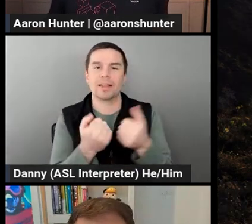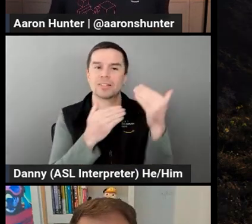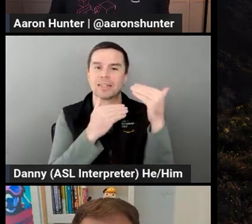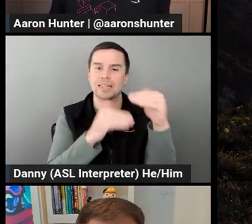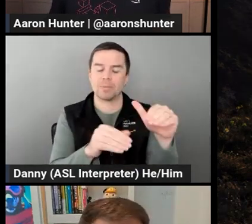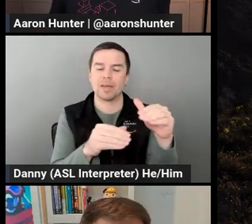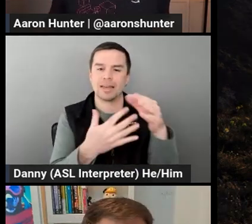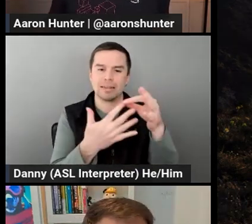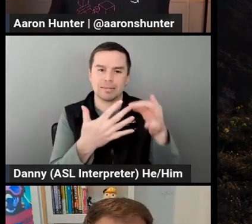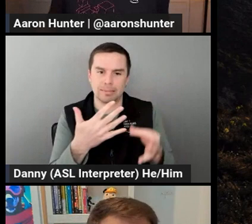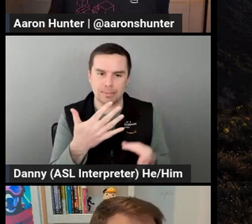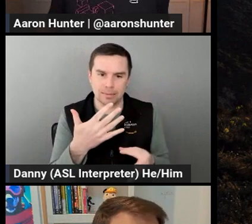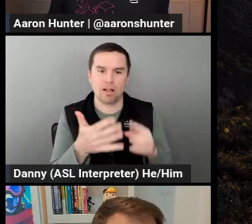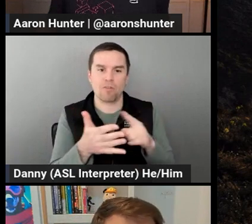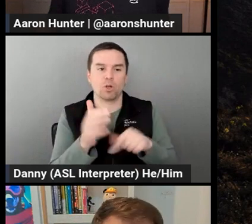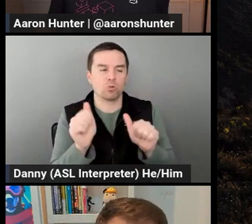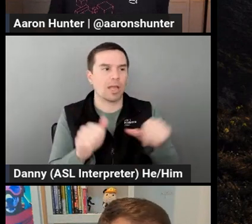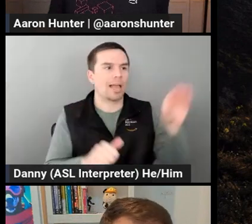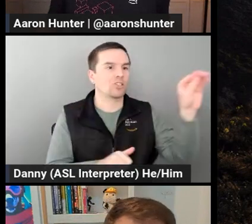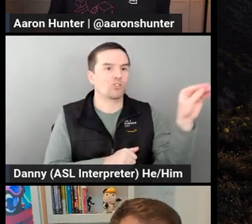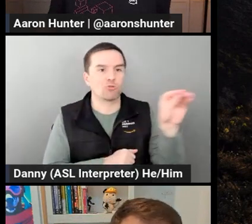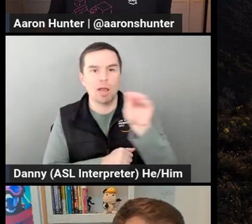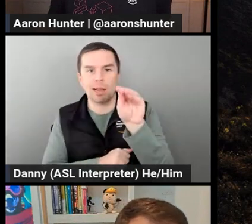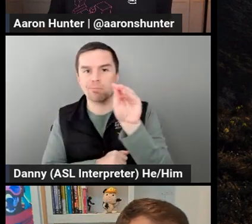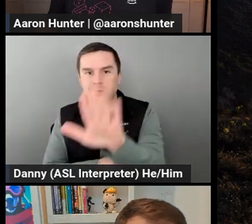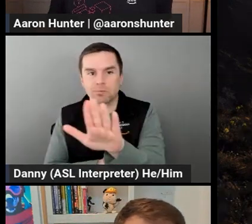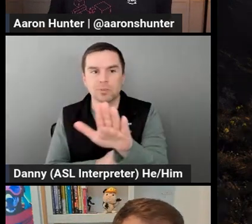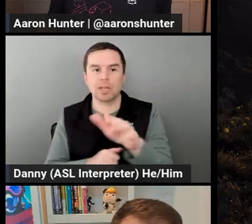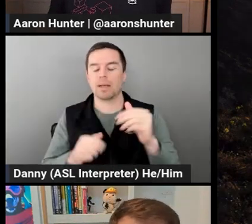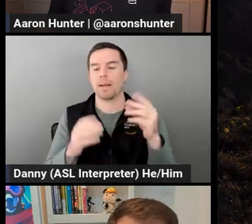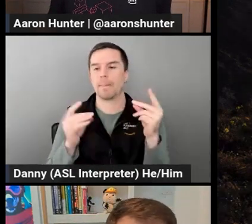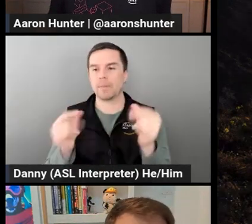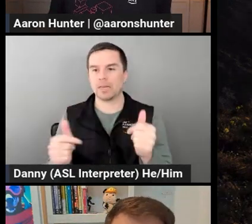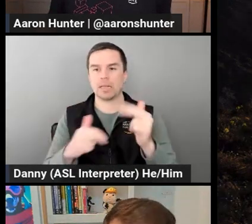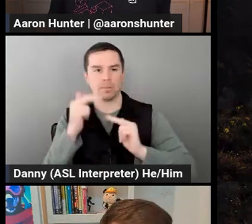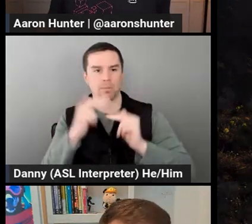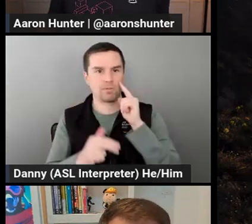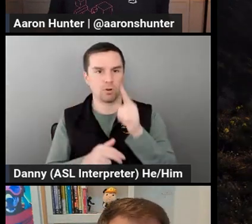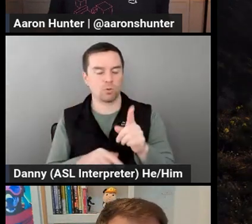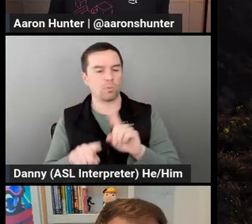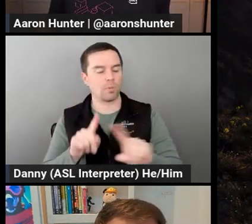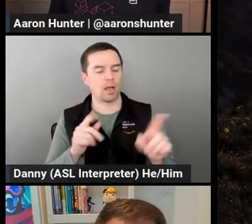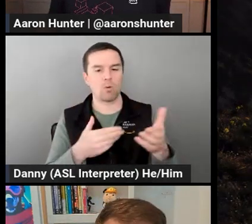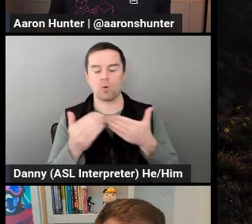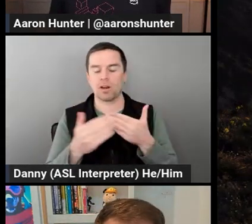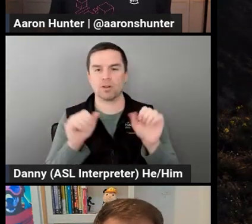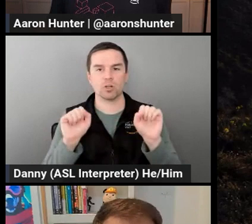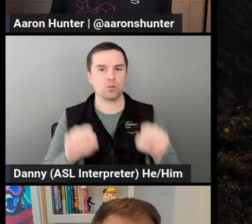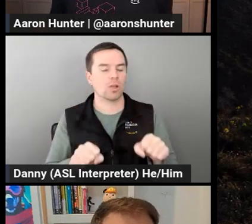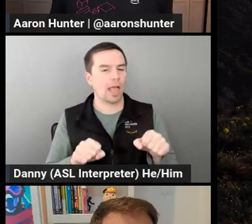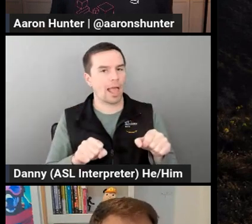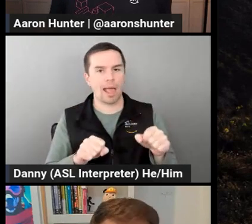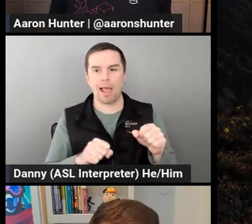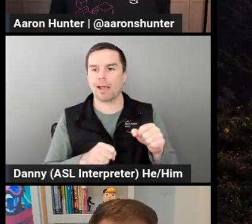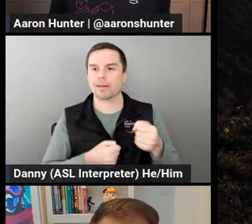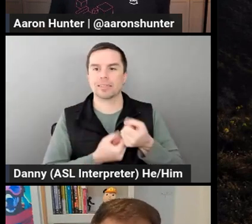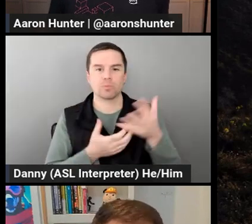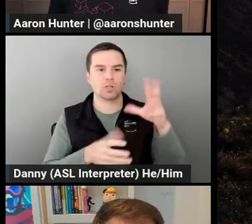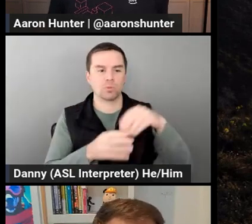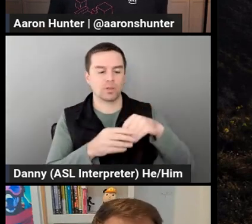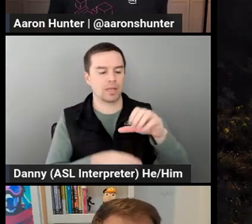and immediately have built for you. But anything that you can express in AWS CloudFormation, which is any resource type you can build with AWS,